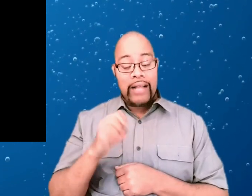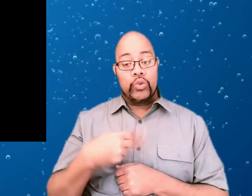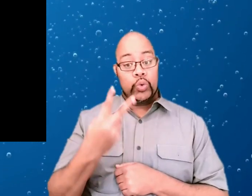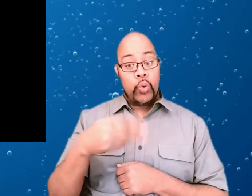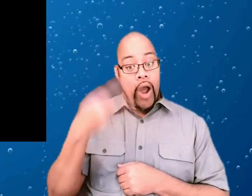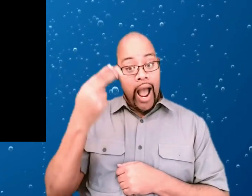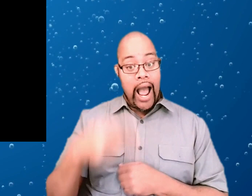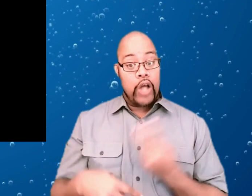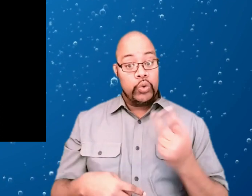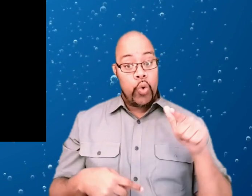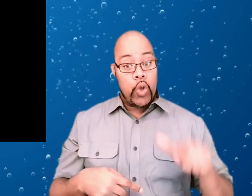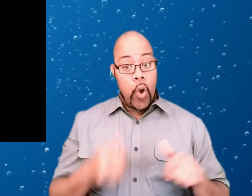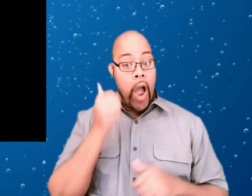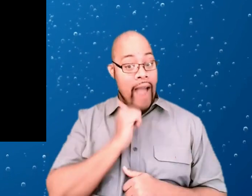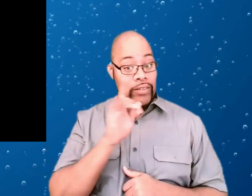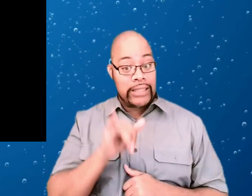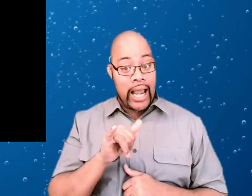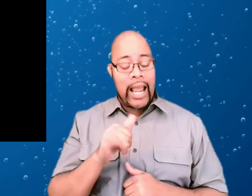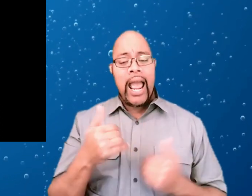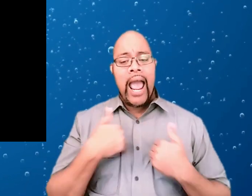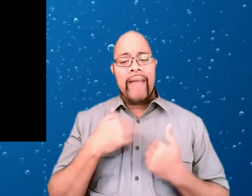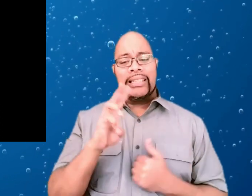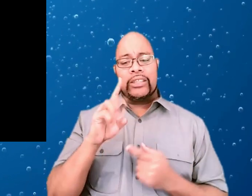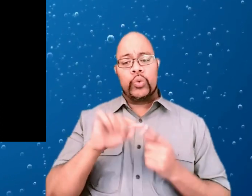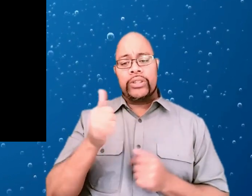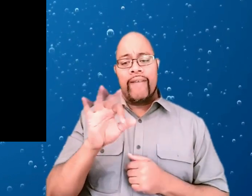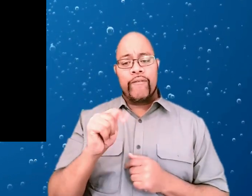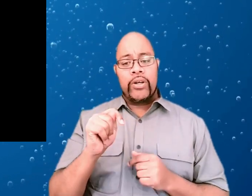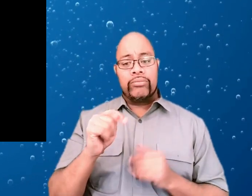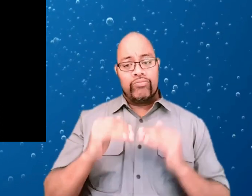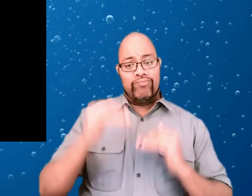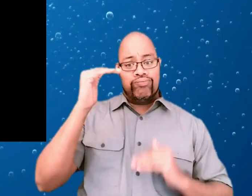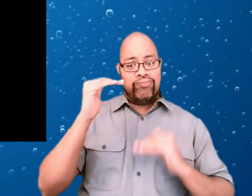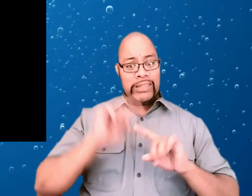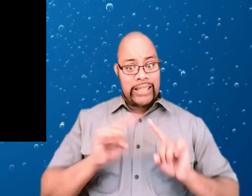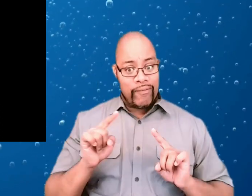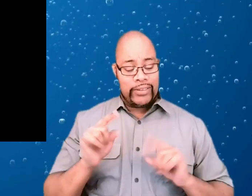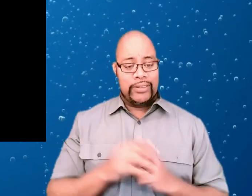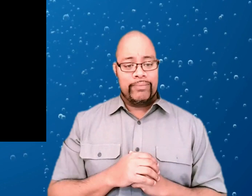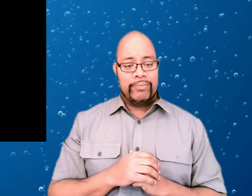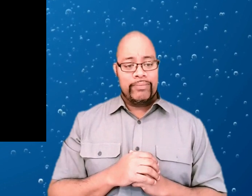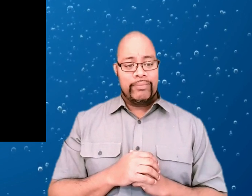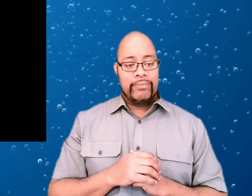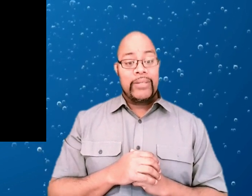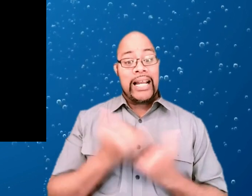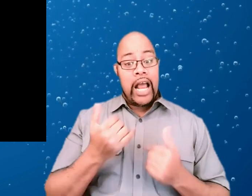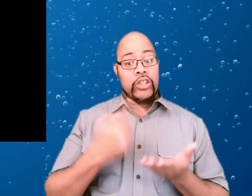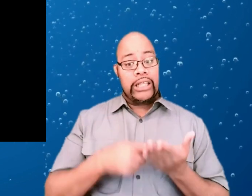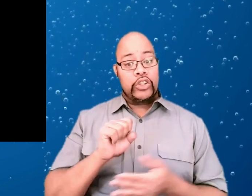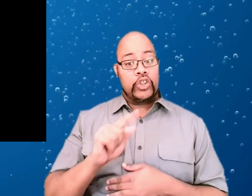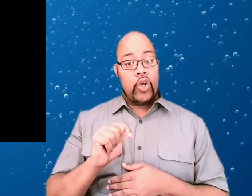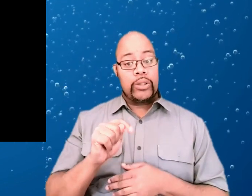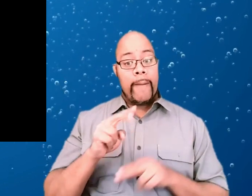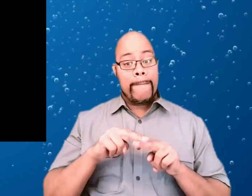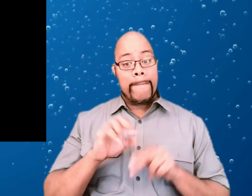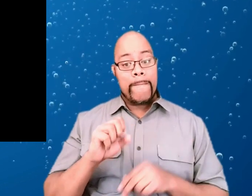2 highs and 2 lows every day have around a 6 to 10 foot tidal difference. Now about the salt marsh.